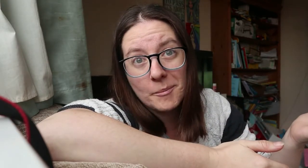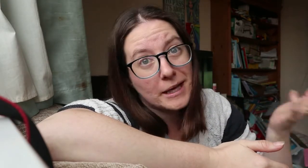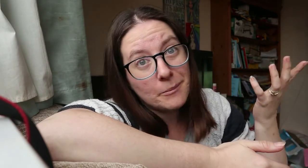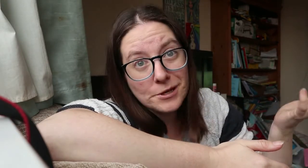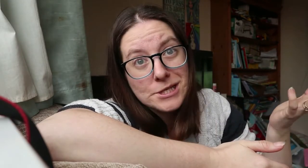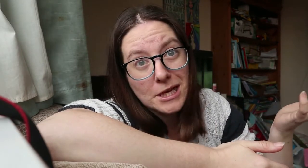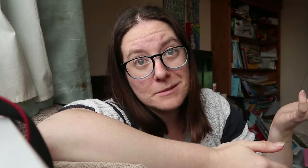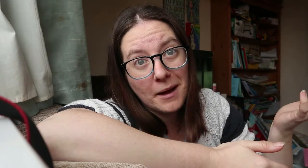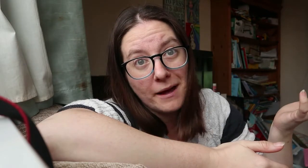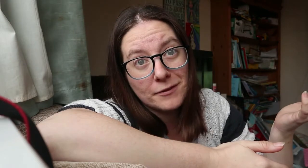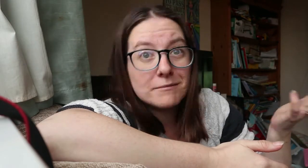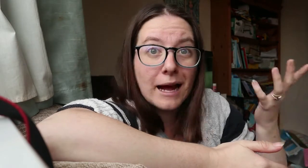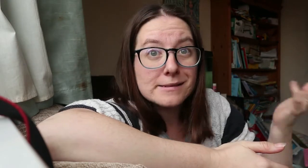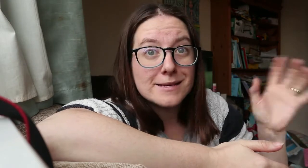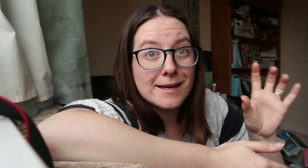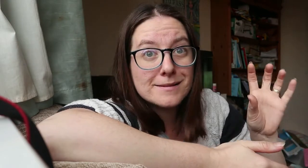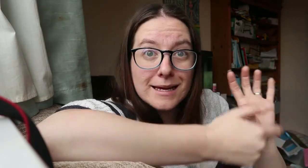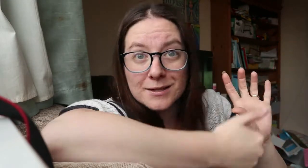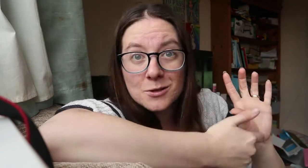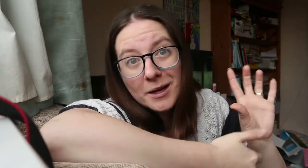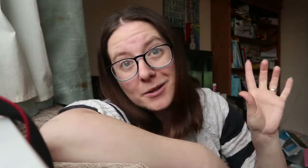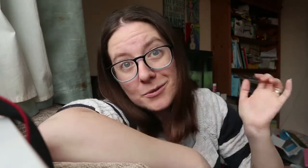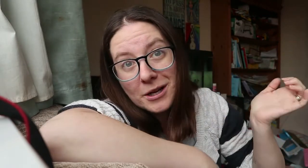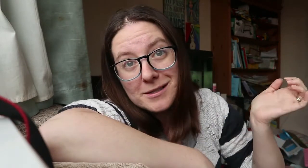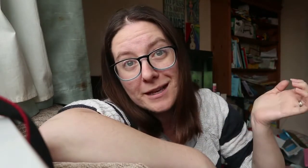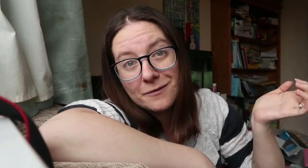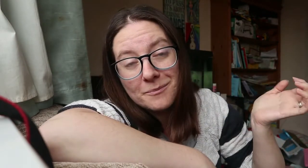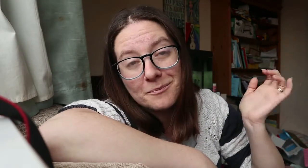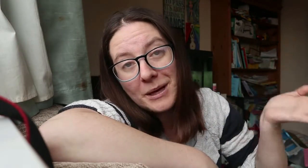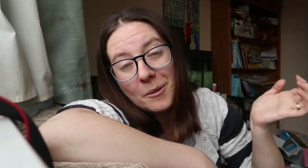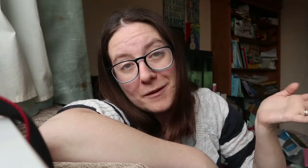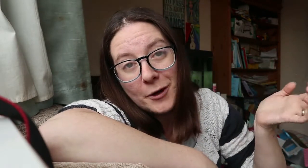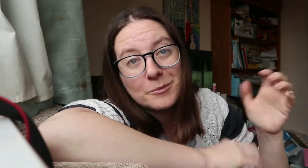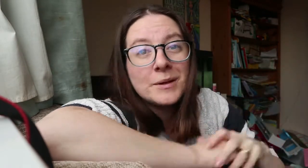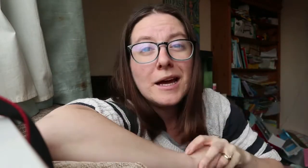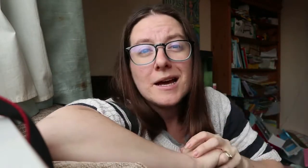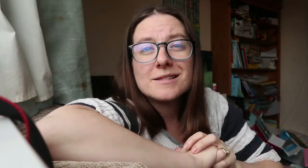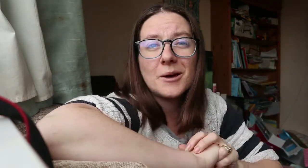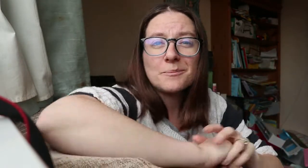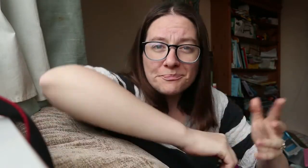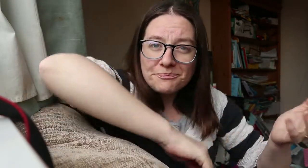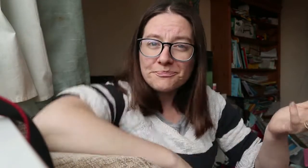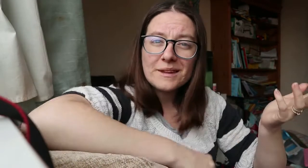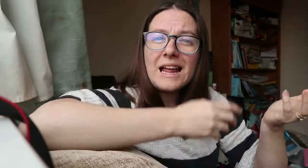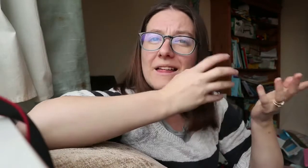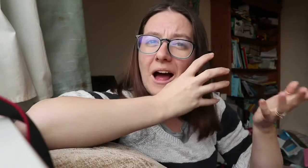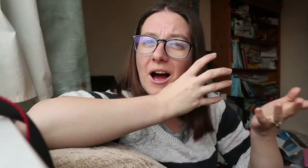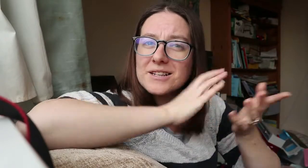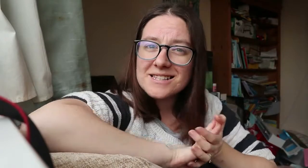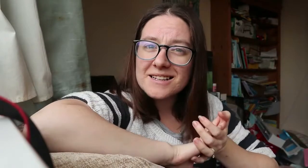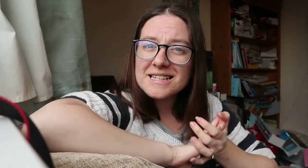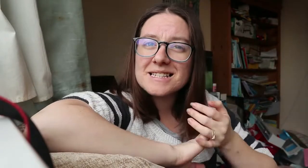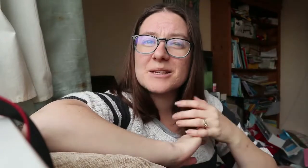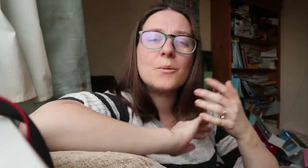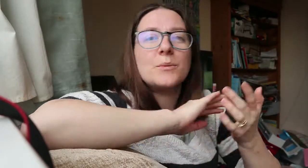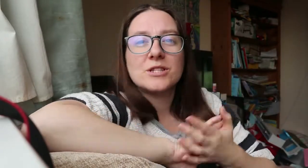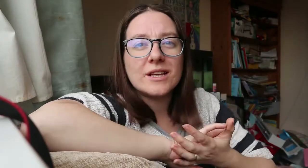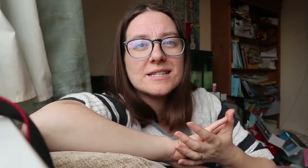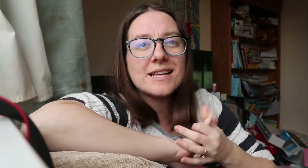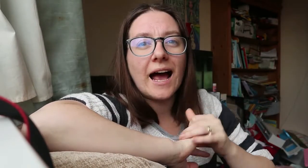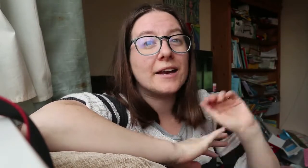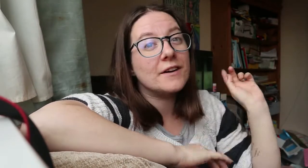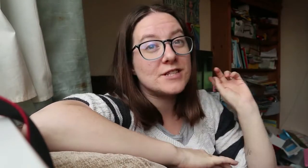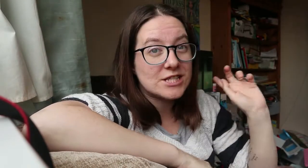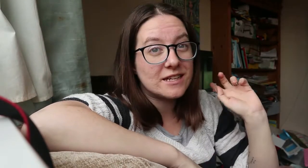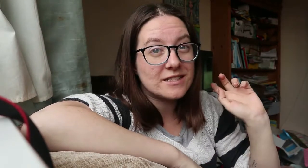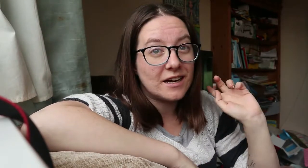said it wrong. But he appreciated my effort, as he sent into my Google Translate bit on my phone. So, I decided that we would do